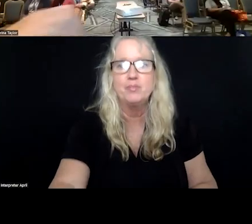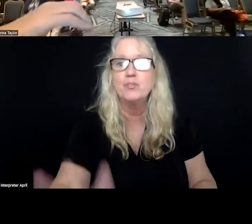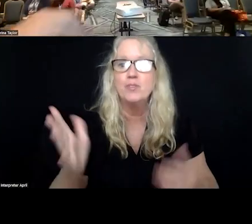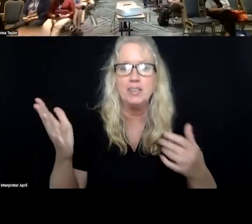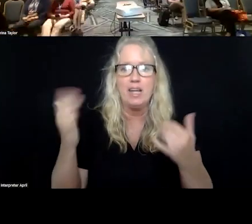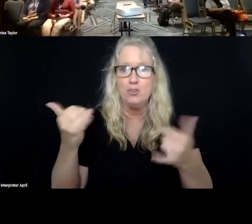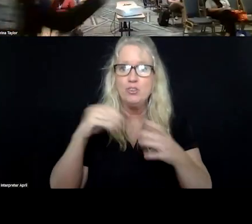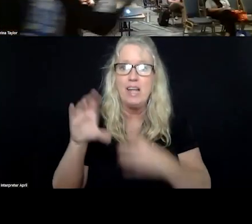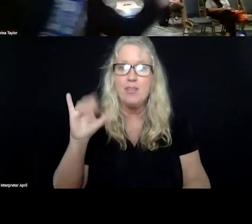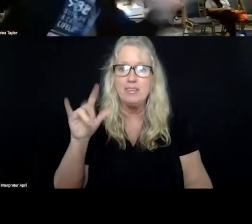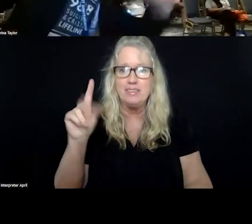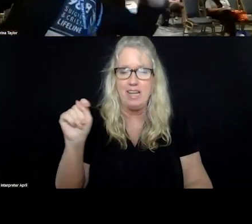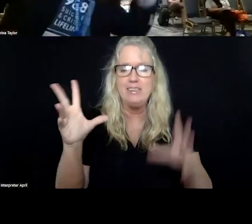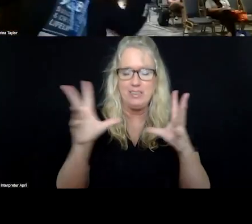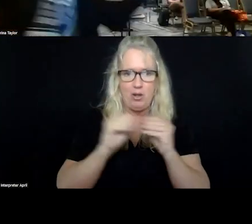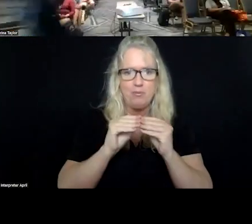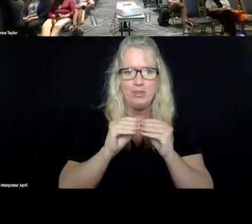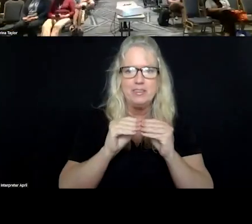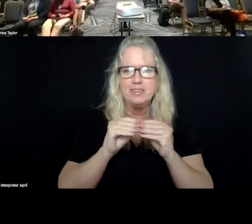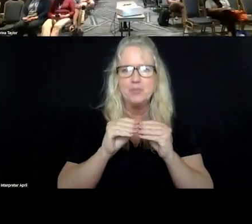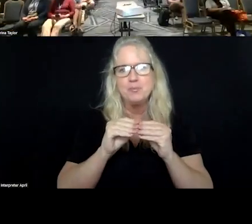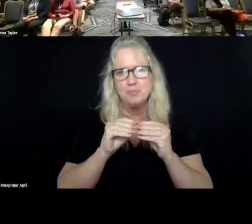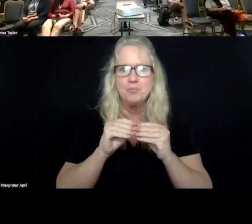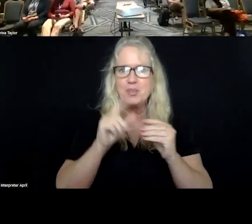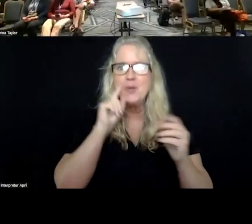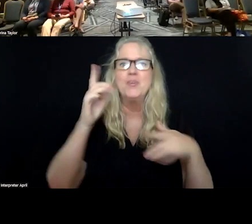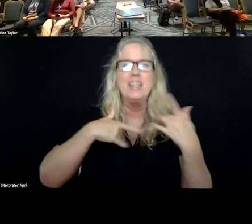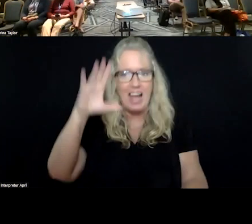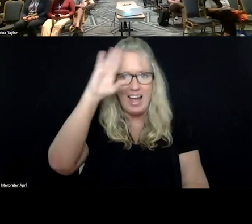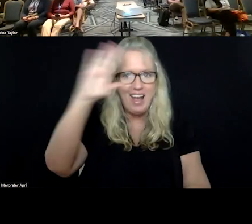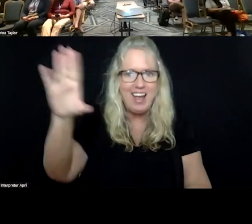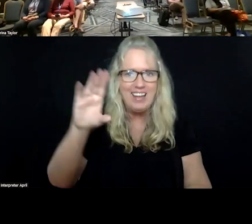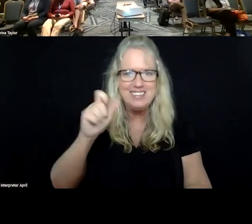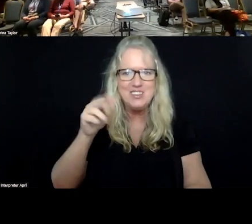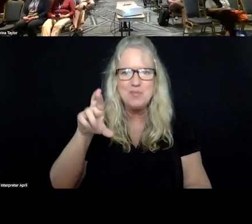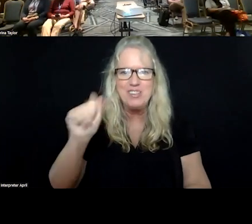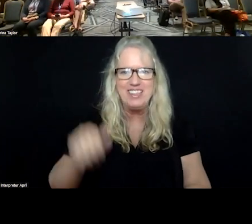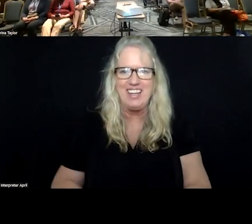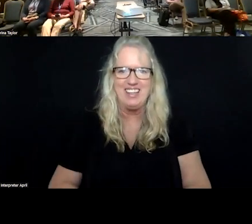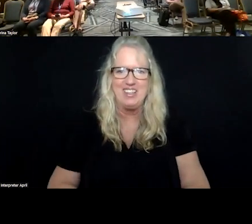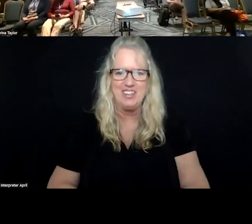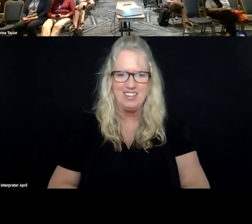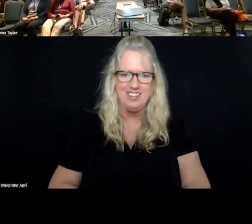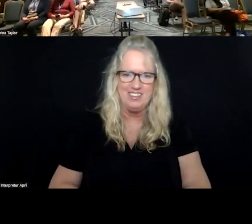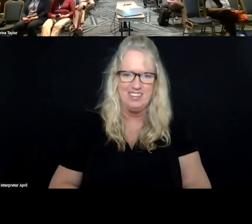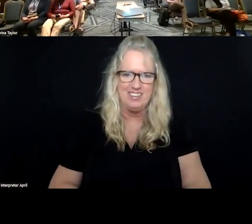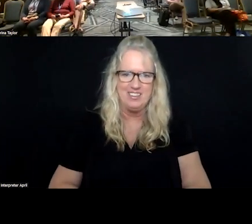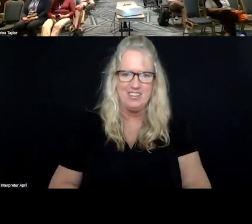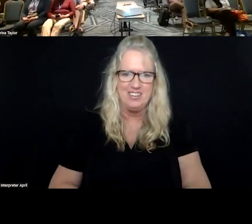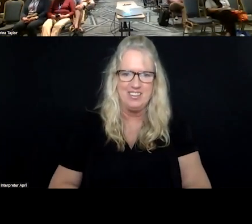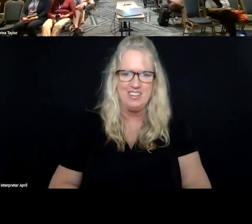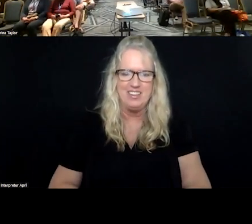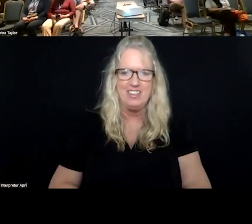conference. And so we are really excited. Hi, Sabrina. And there was